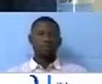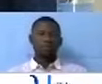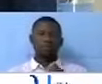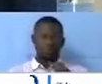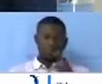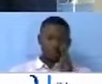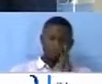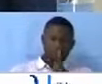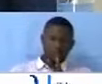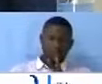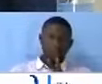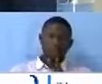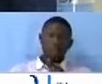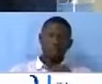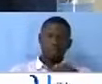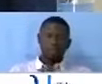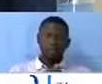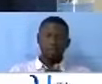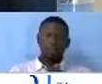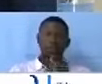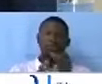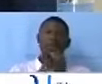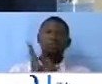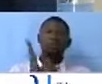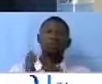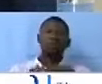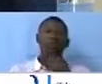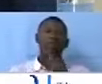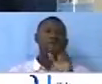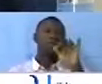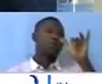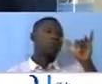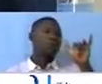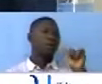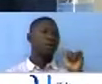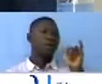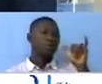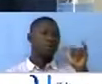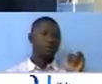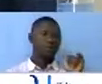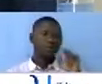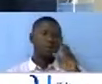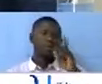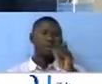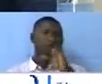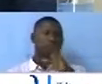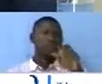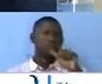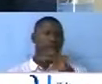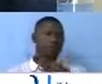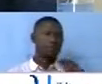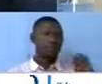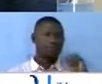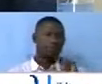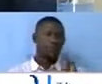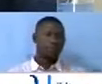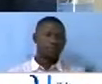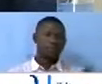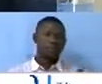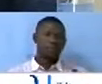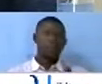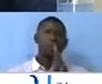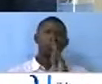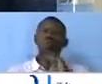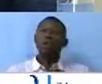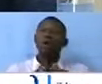that in the case of Yaya Drame, he was in fact arrested by Mr. Jim Drame. That